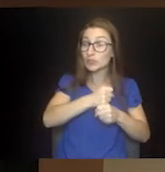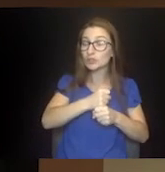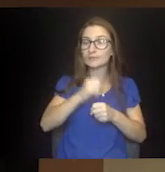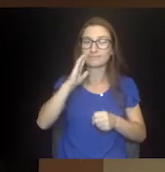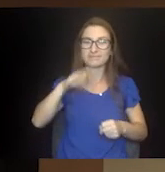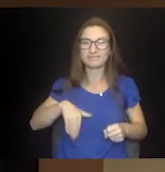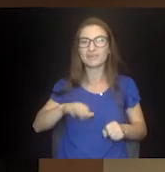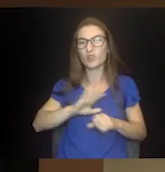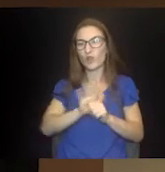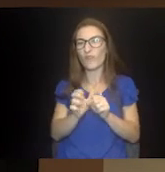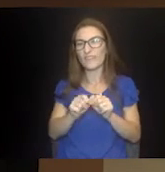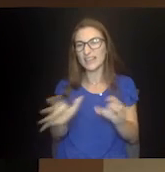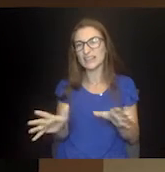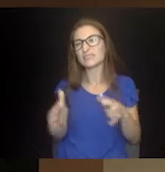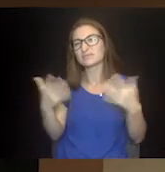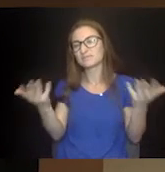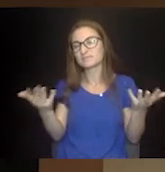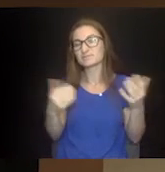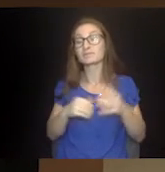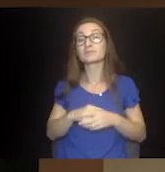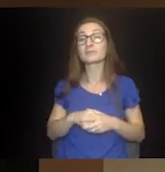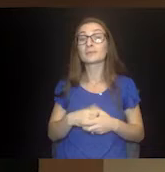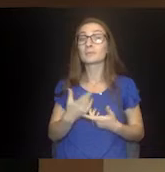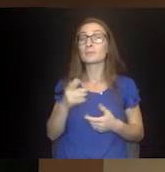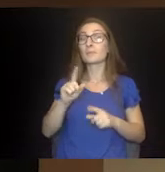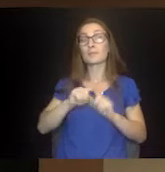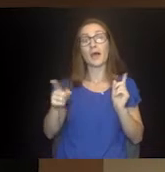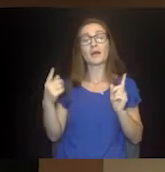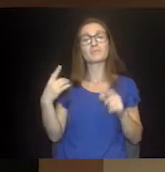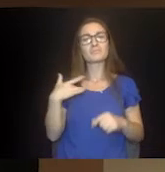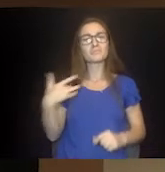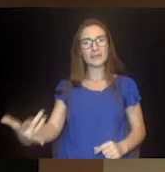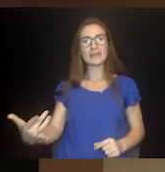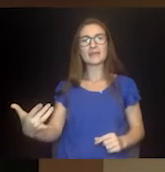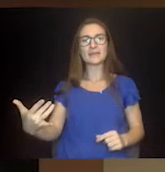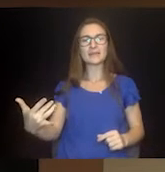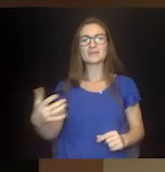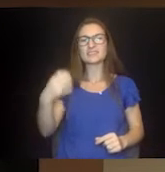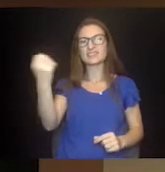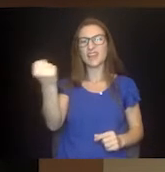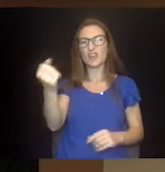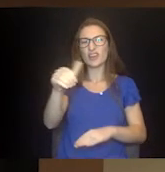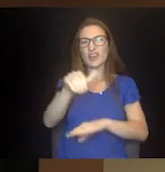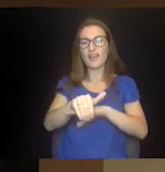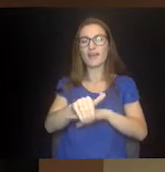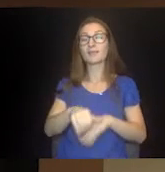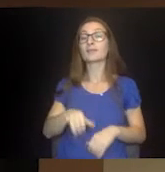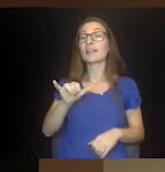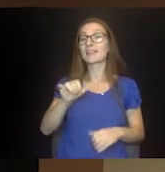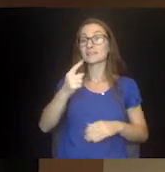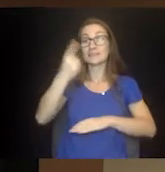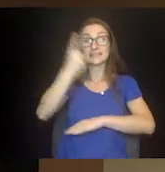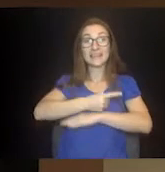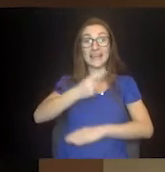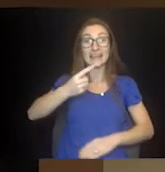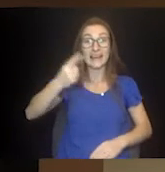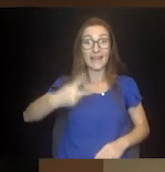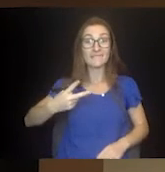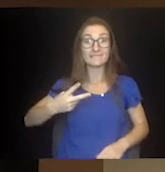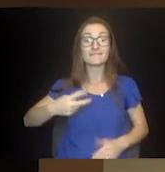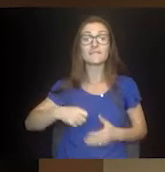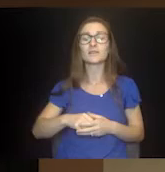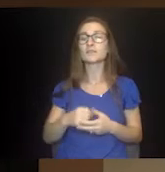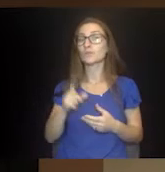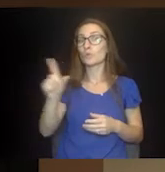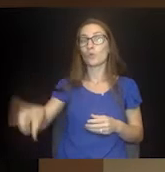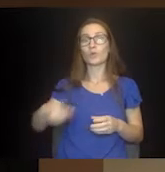actually going to be able to do that this year because of COVID such, but that's traditionally how it goes, and it's just a day and a half, and it's